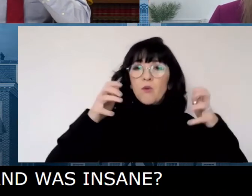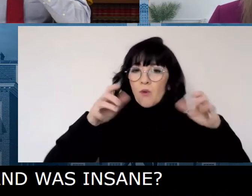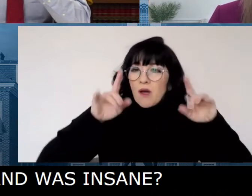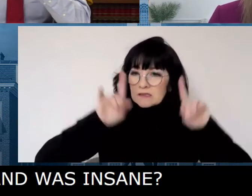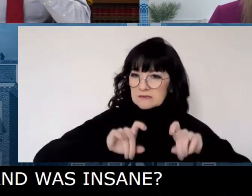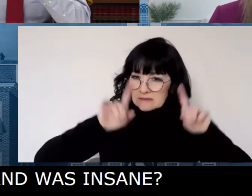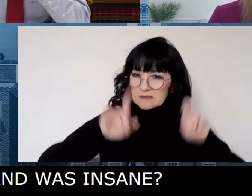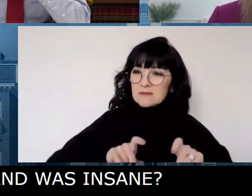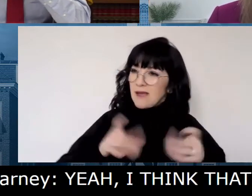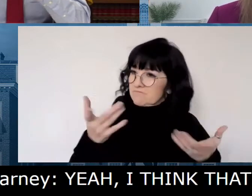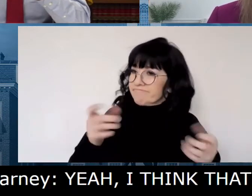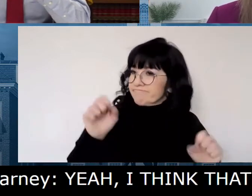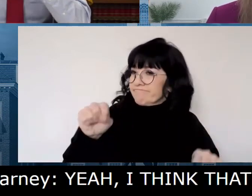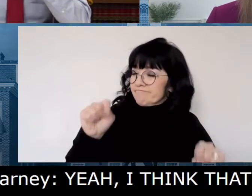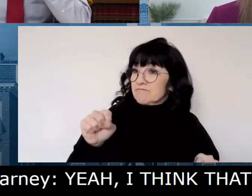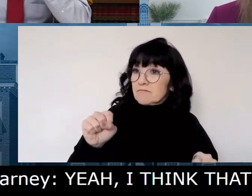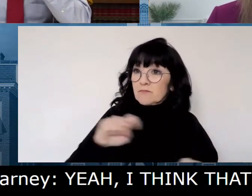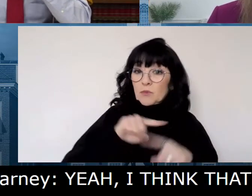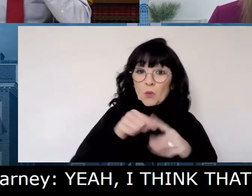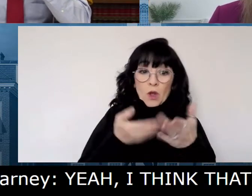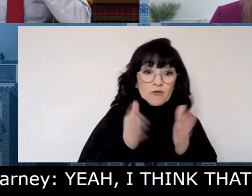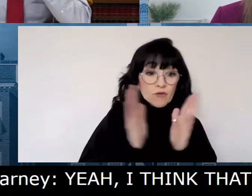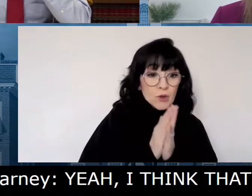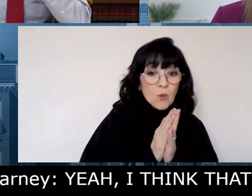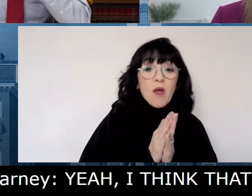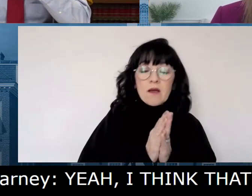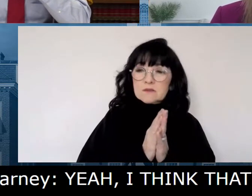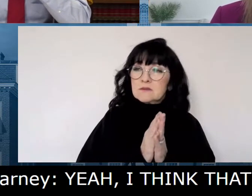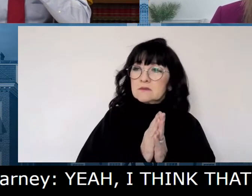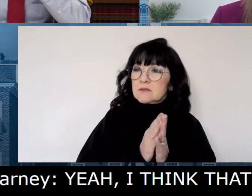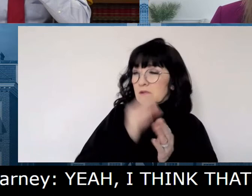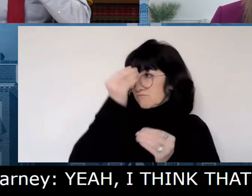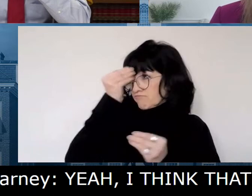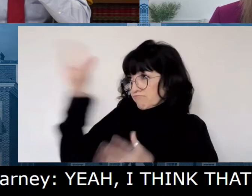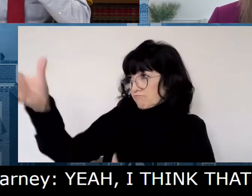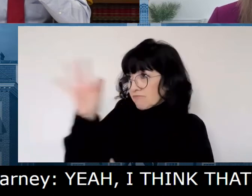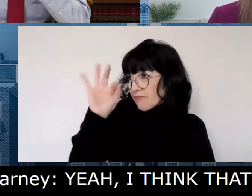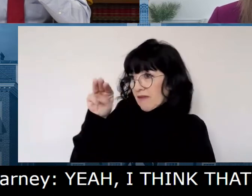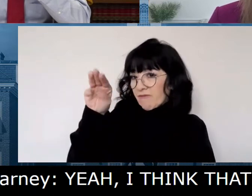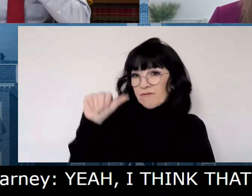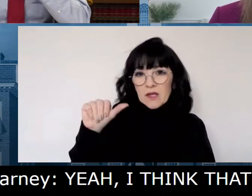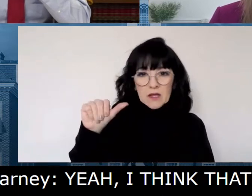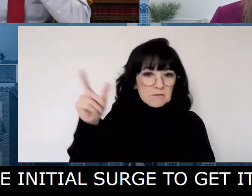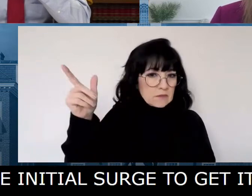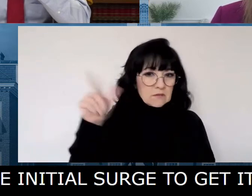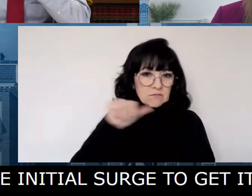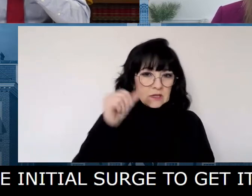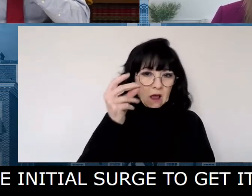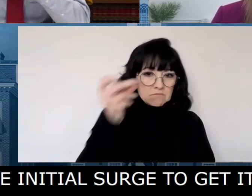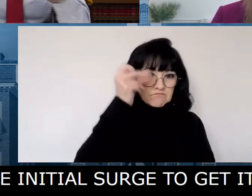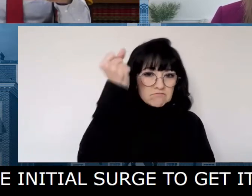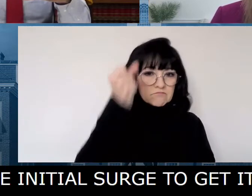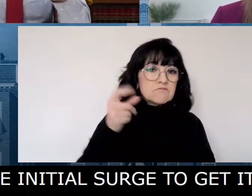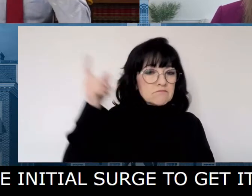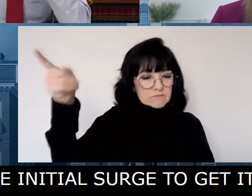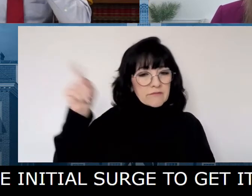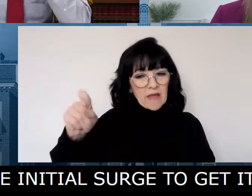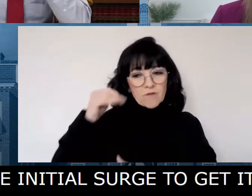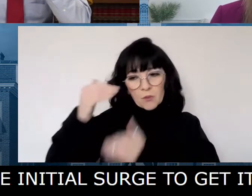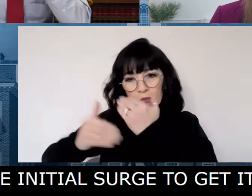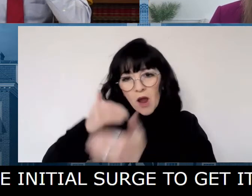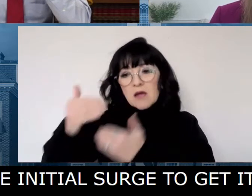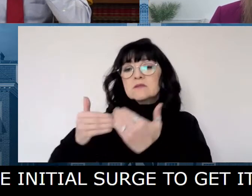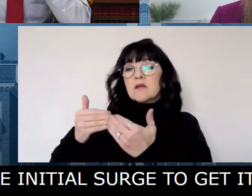it. It took us, when you make a request to FEMA, to the federal agencies, it takes them a while to process it and then